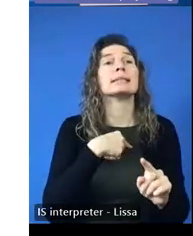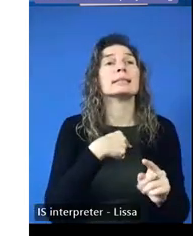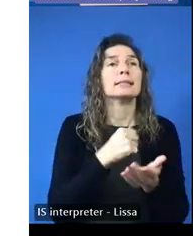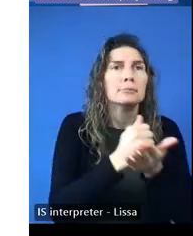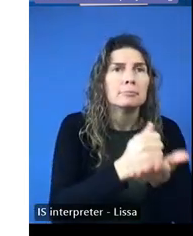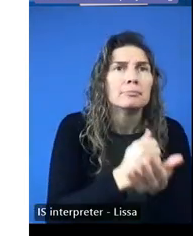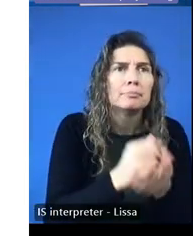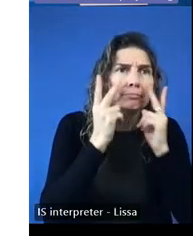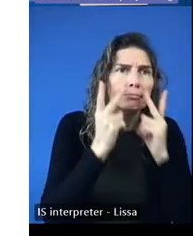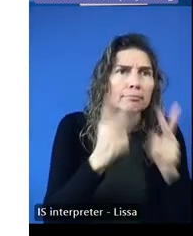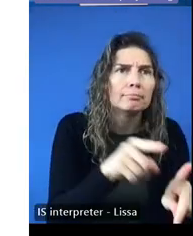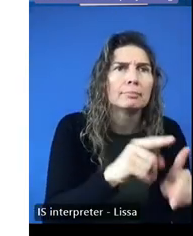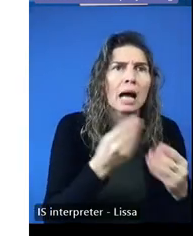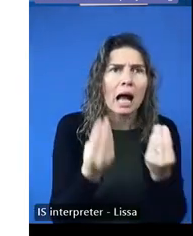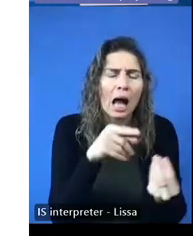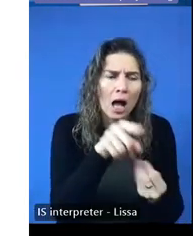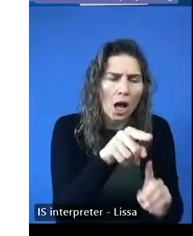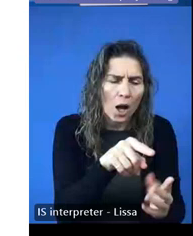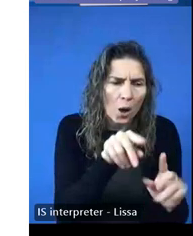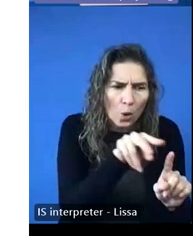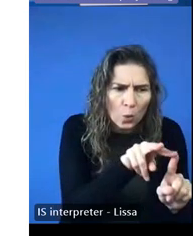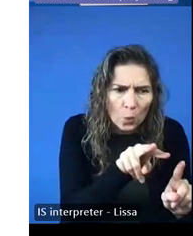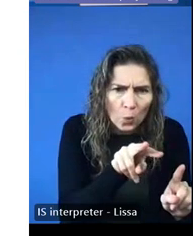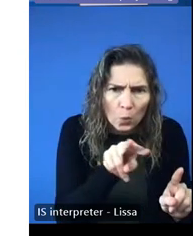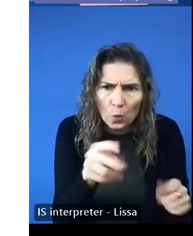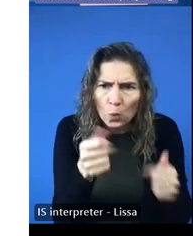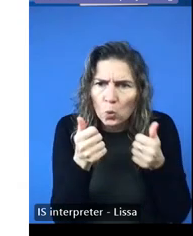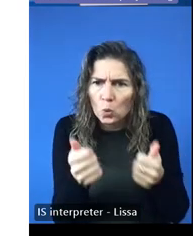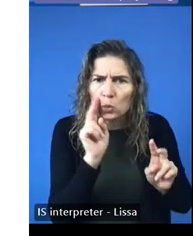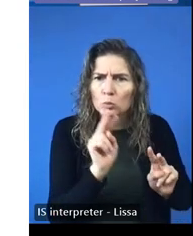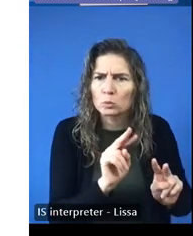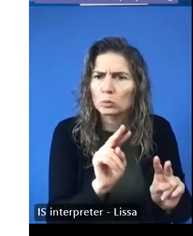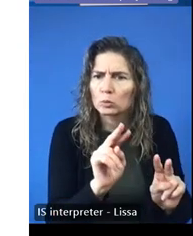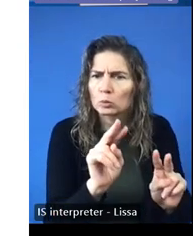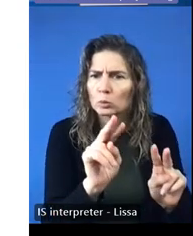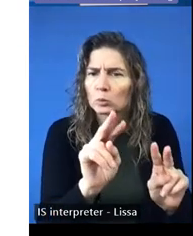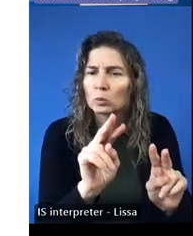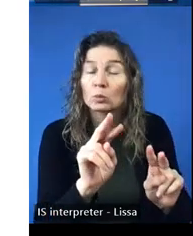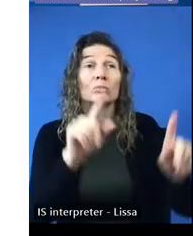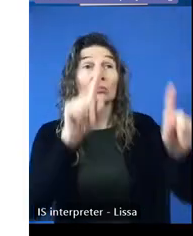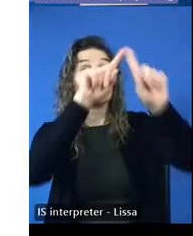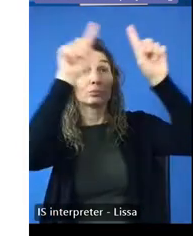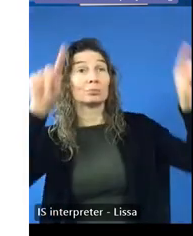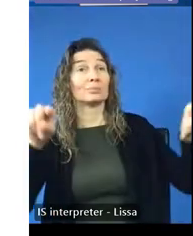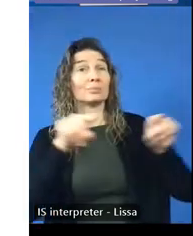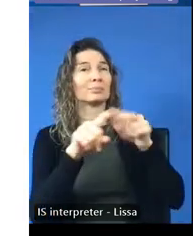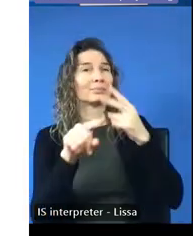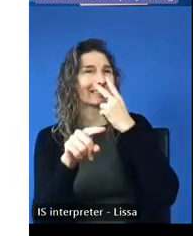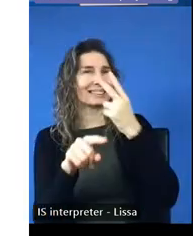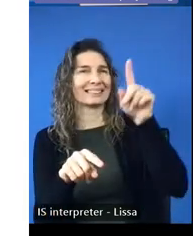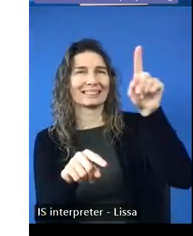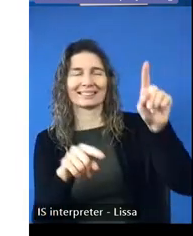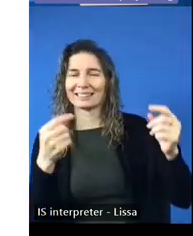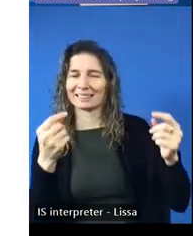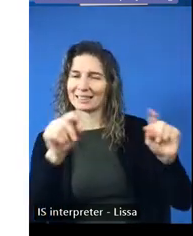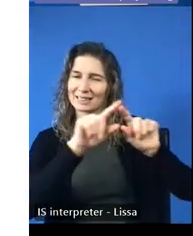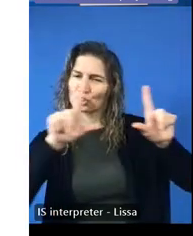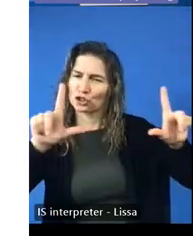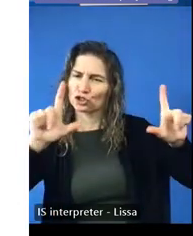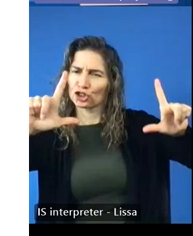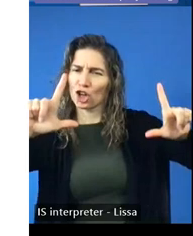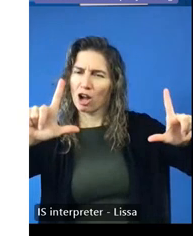time. On this slide, you can see screenshots from some of the pages found in Count Me In. After each assessment, the